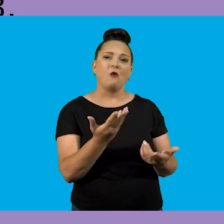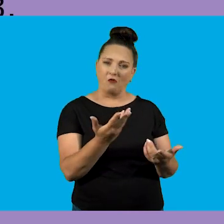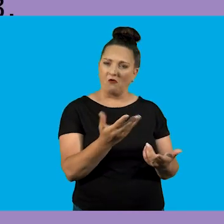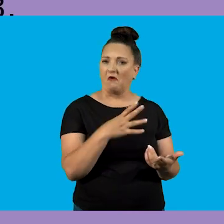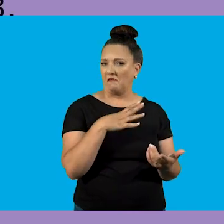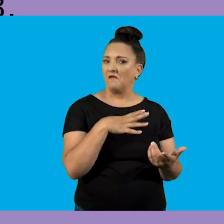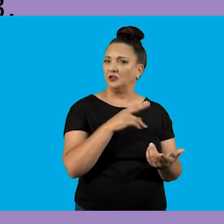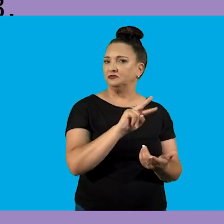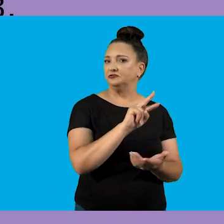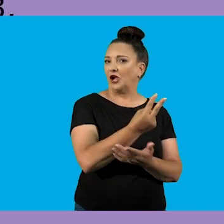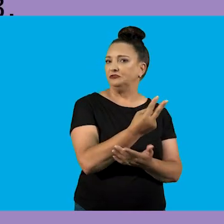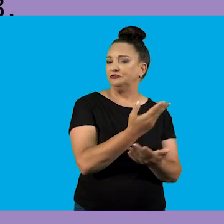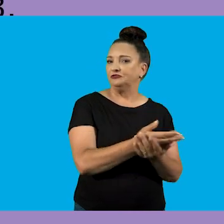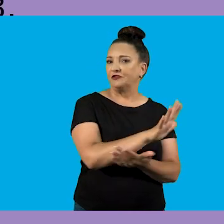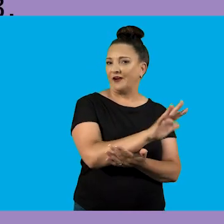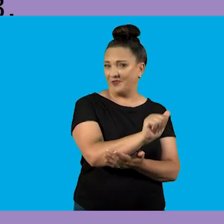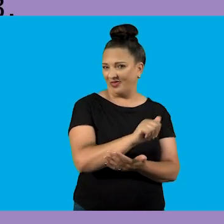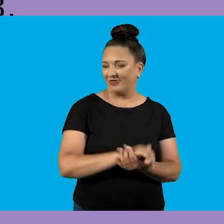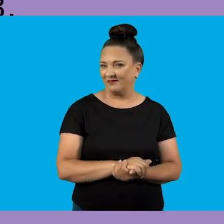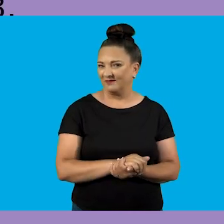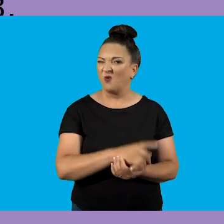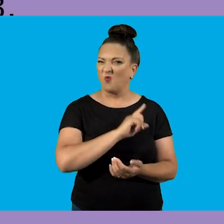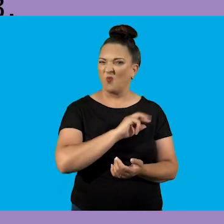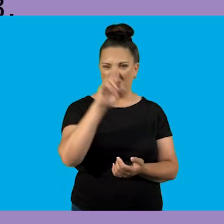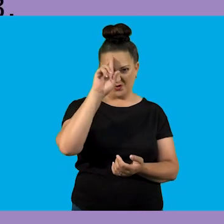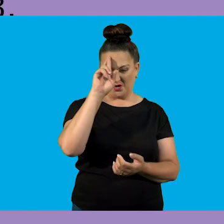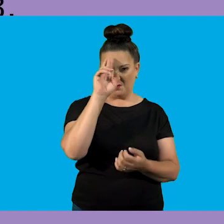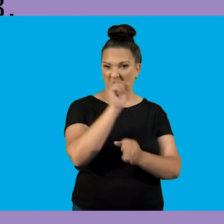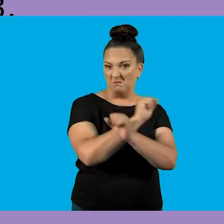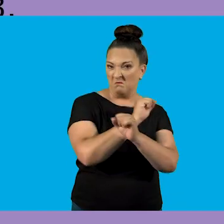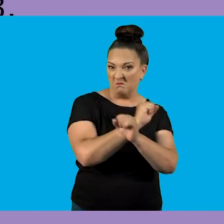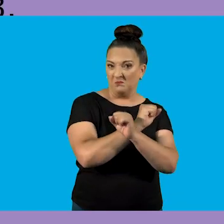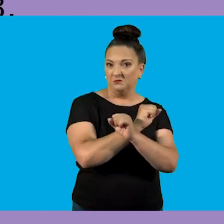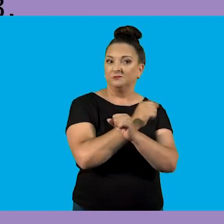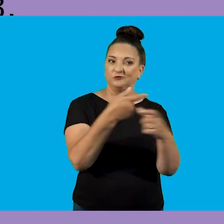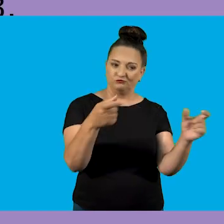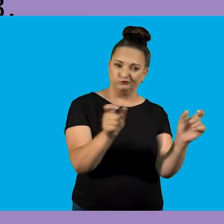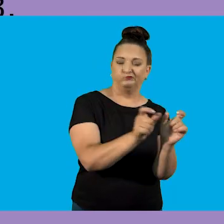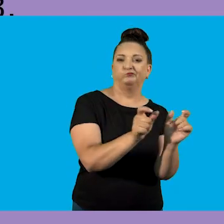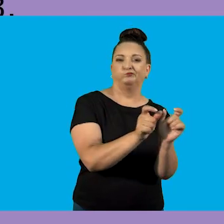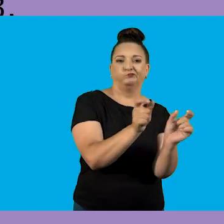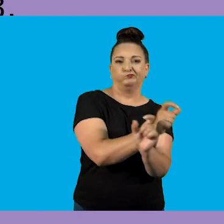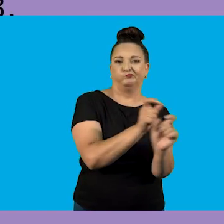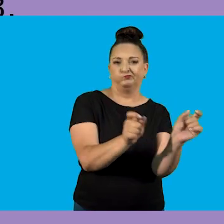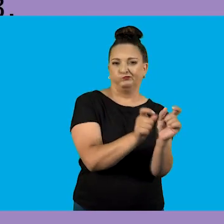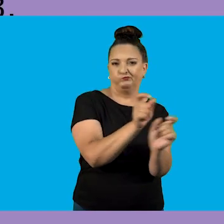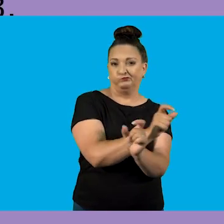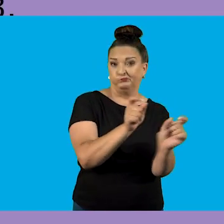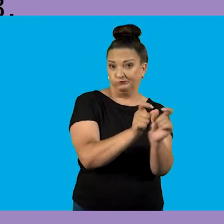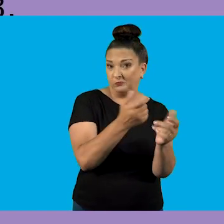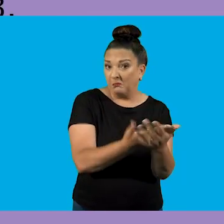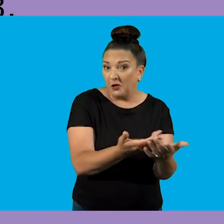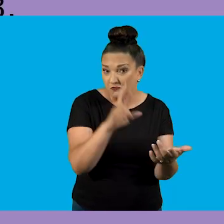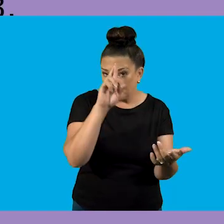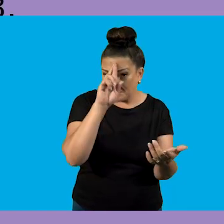as 5A because remember, multiplication is commutative. We can swap the